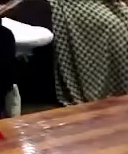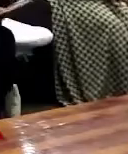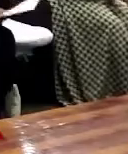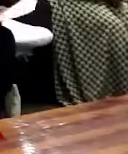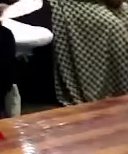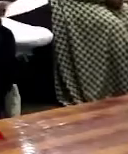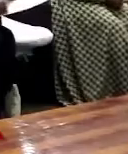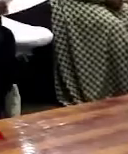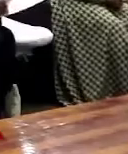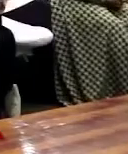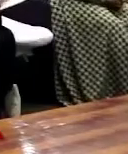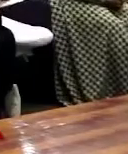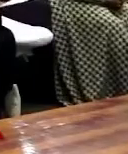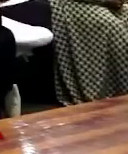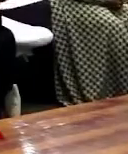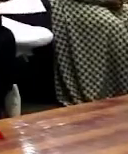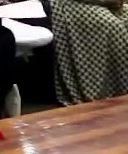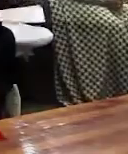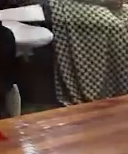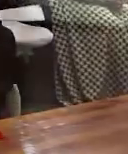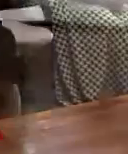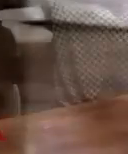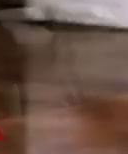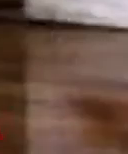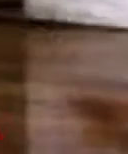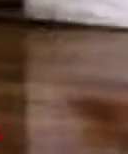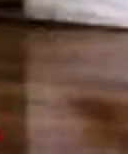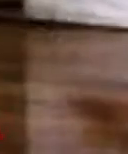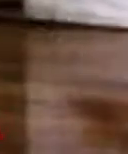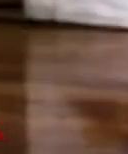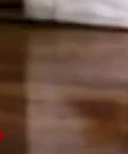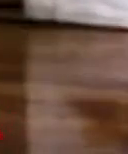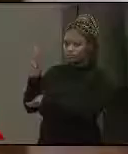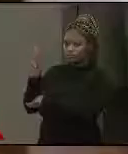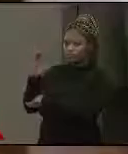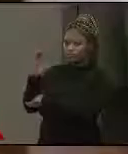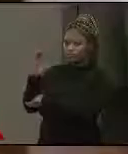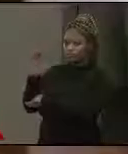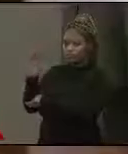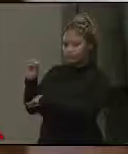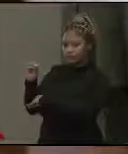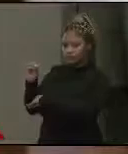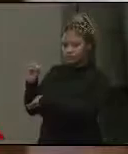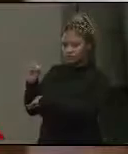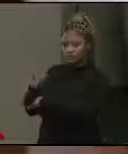DDG Sokutu, no CEO was a exec,